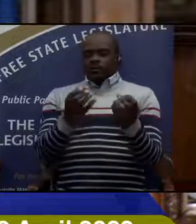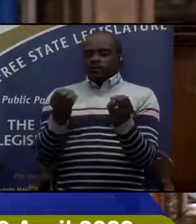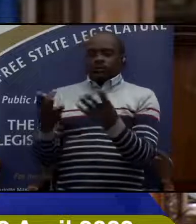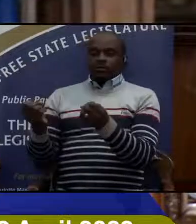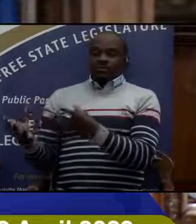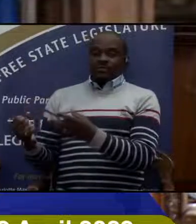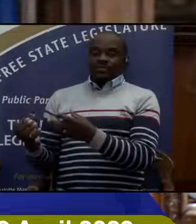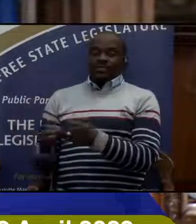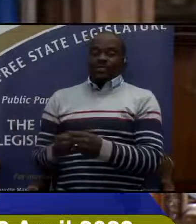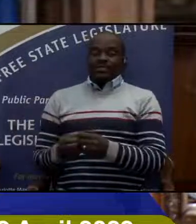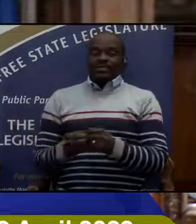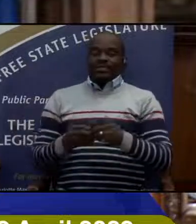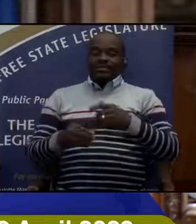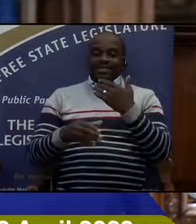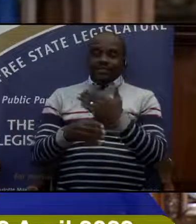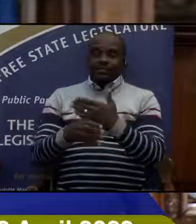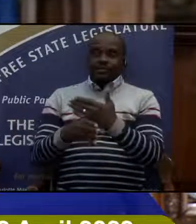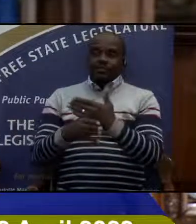for that Youth Directorate.